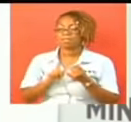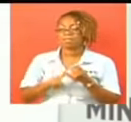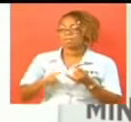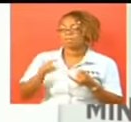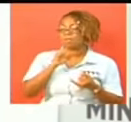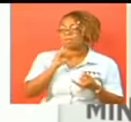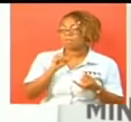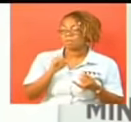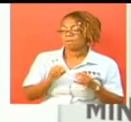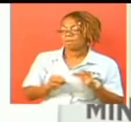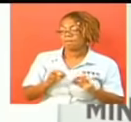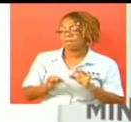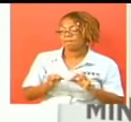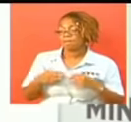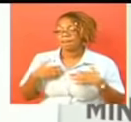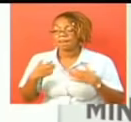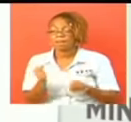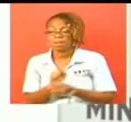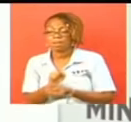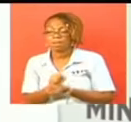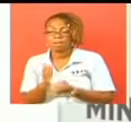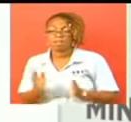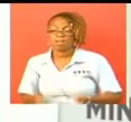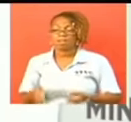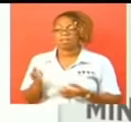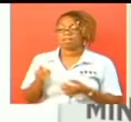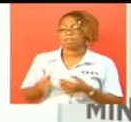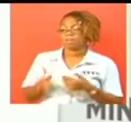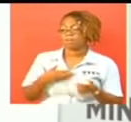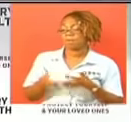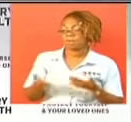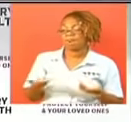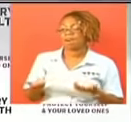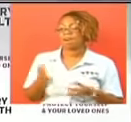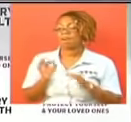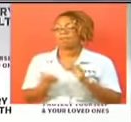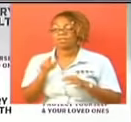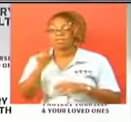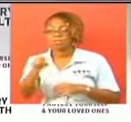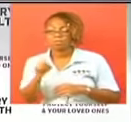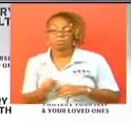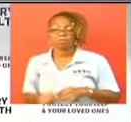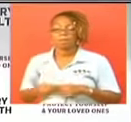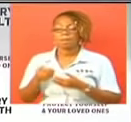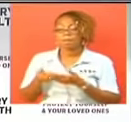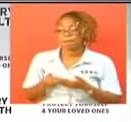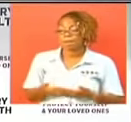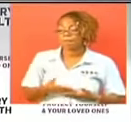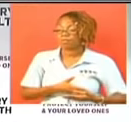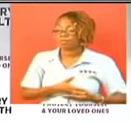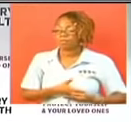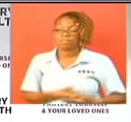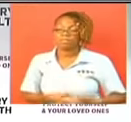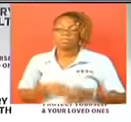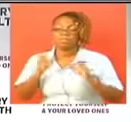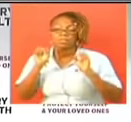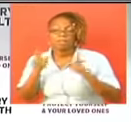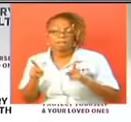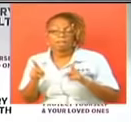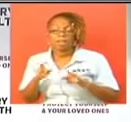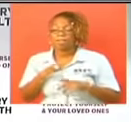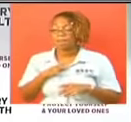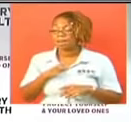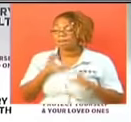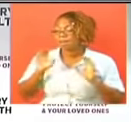getting vaccinated. So I hope that clears that question up again. Great. Thank you very much. Ladies and gentlemen, we have come to the end